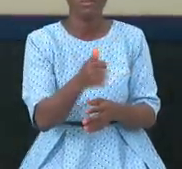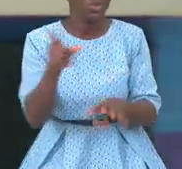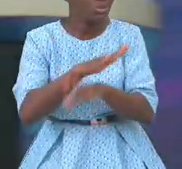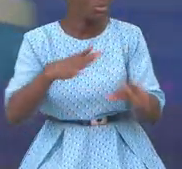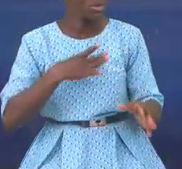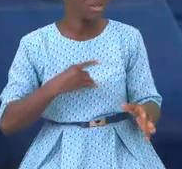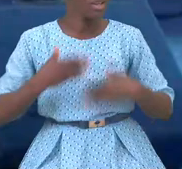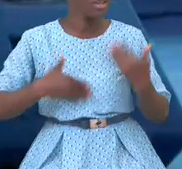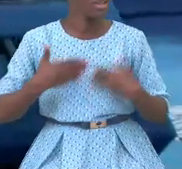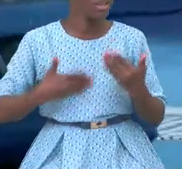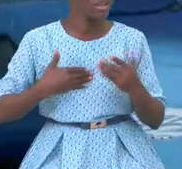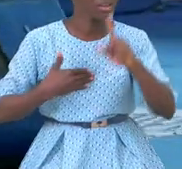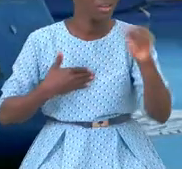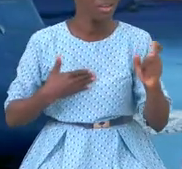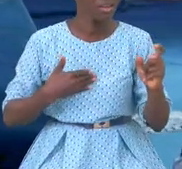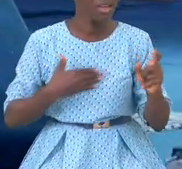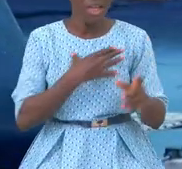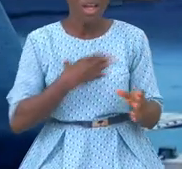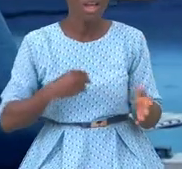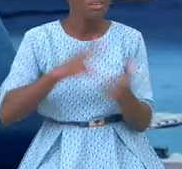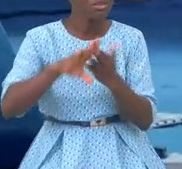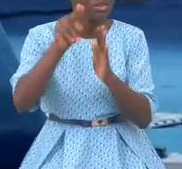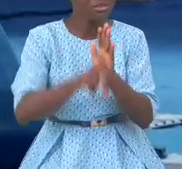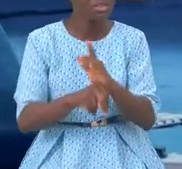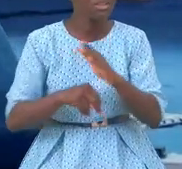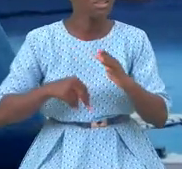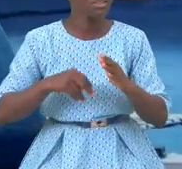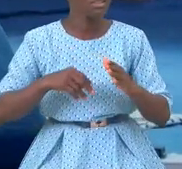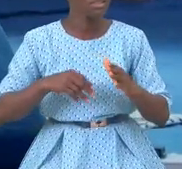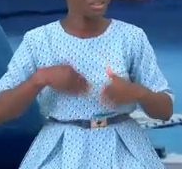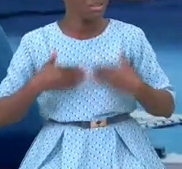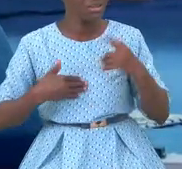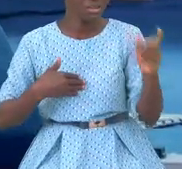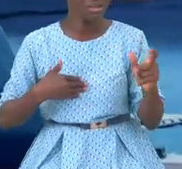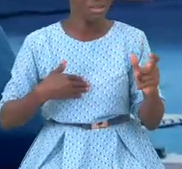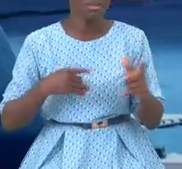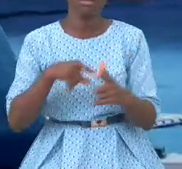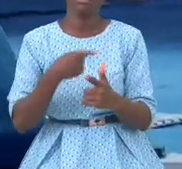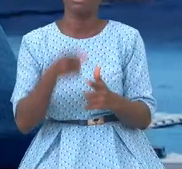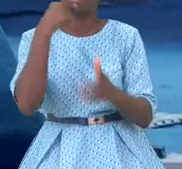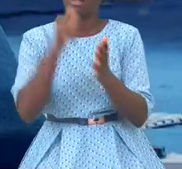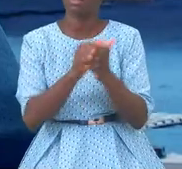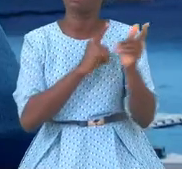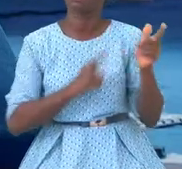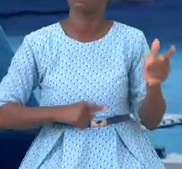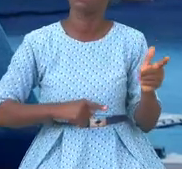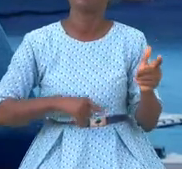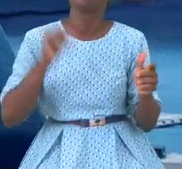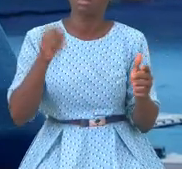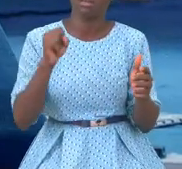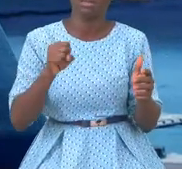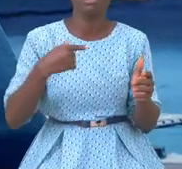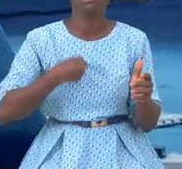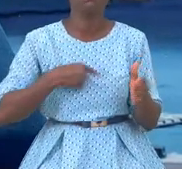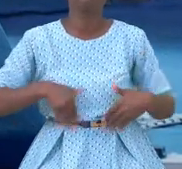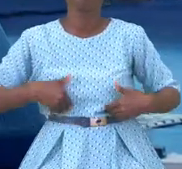You say, yes, Lord, I'm tired of that way because it's not yielding good for you. Said, that's why I've been